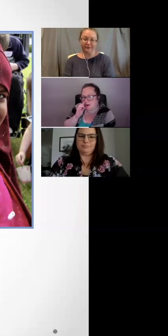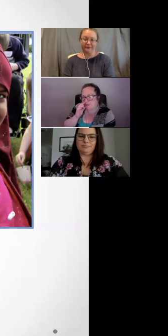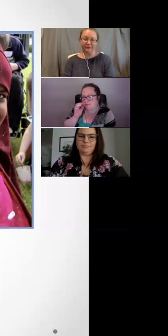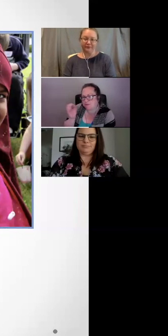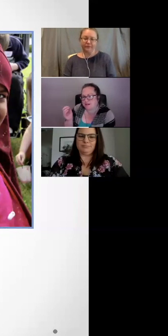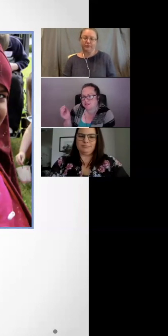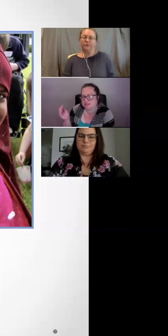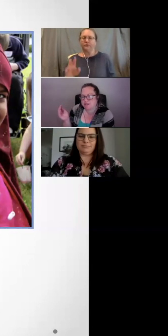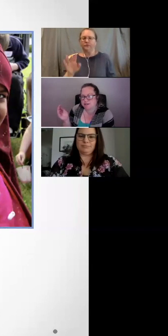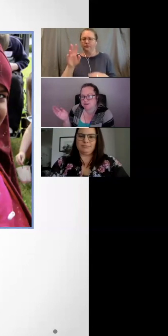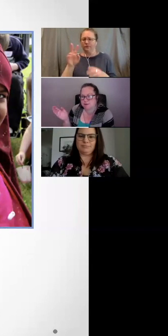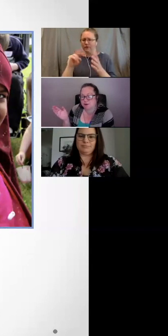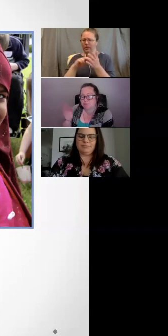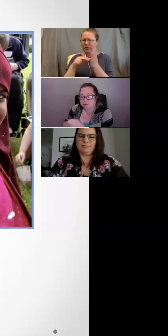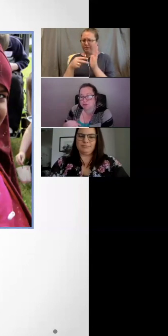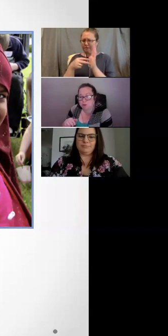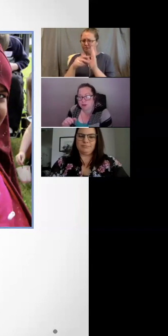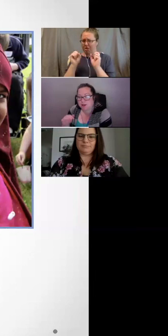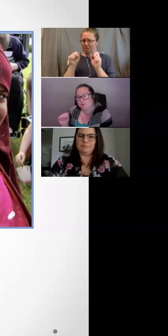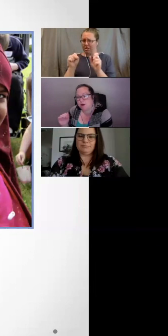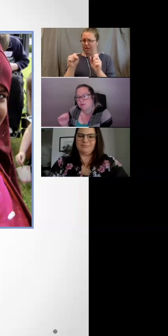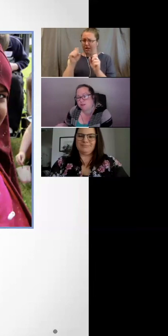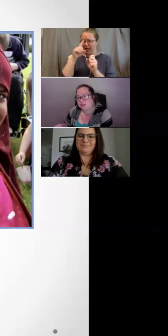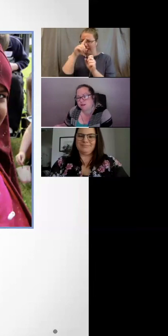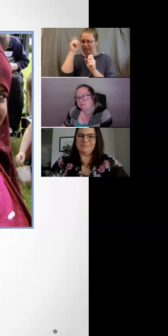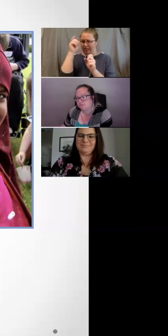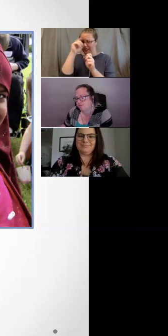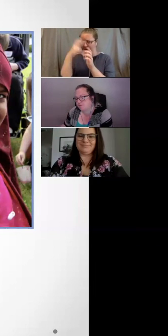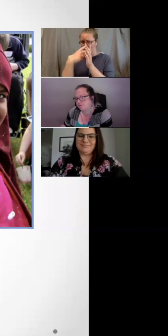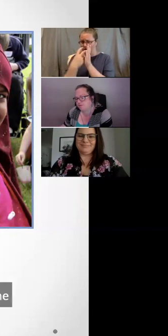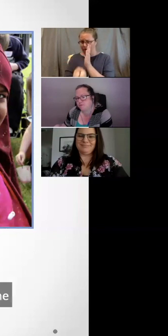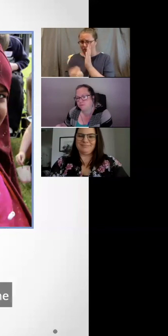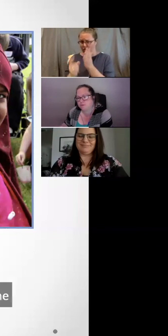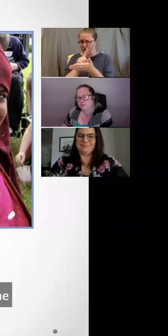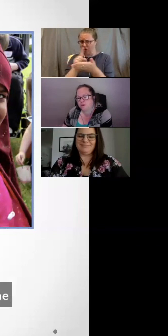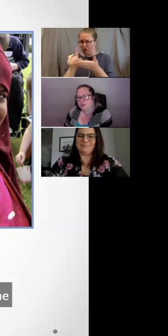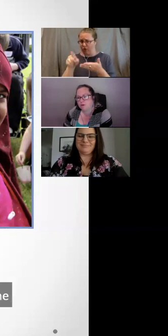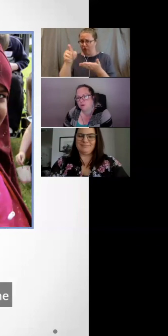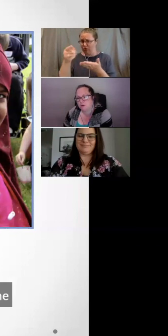that apply to the summer immersion week as well, Melissa?